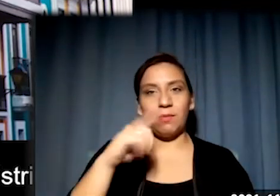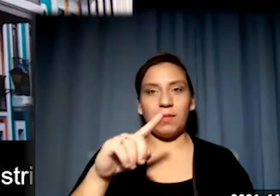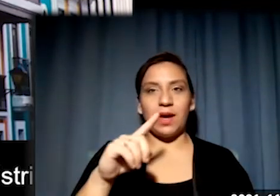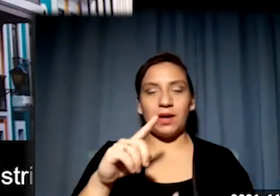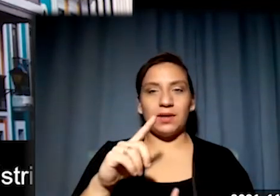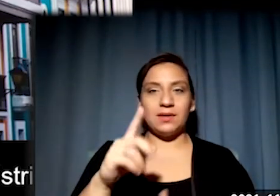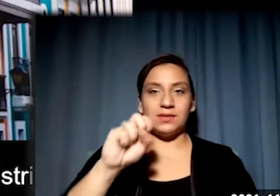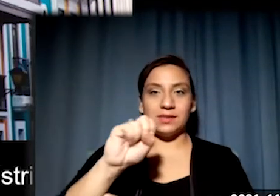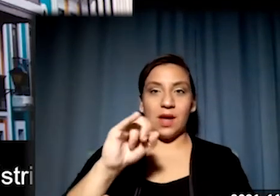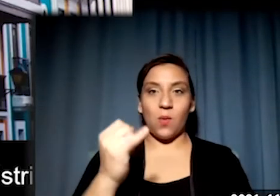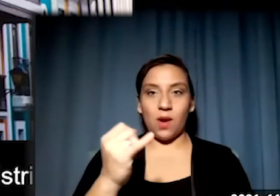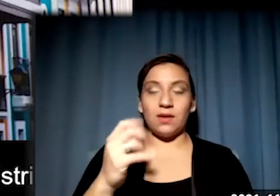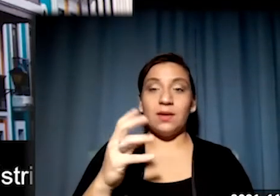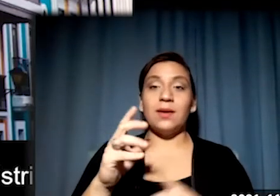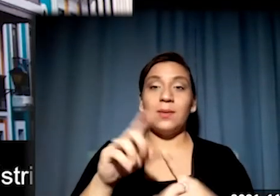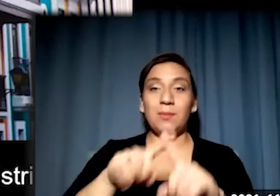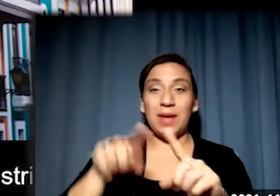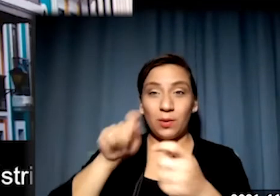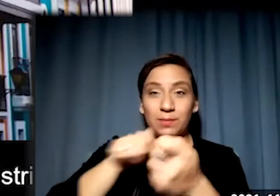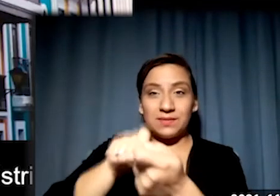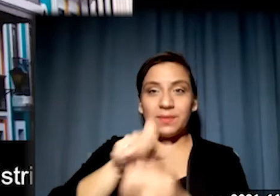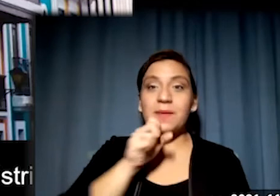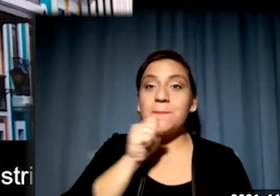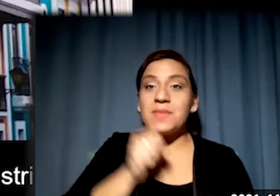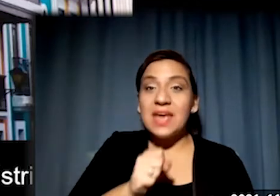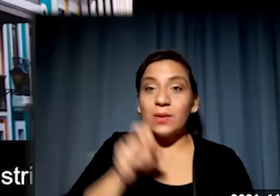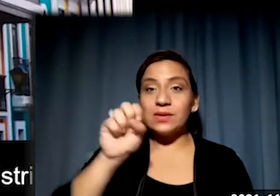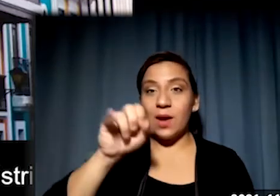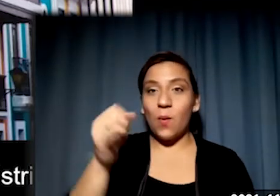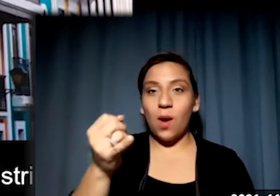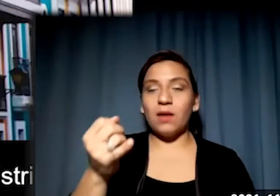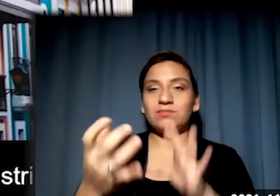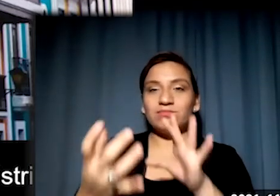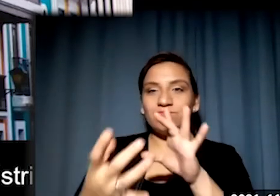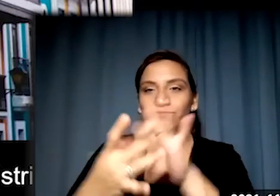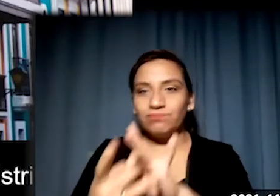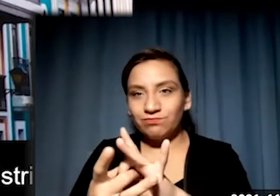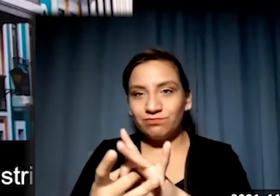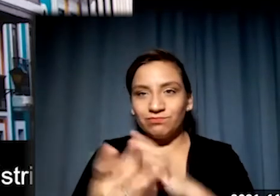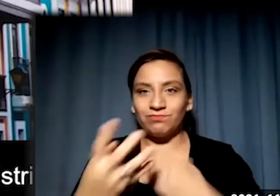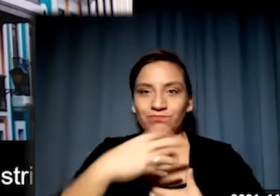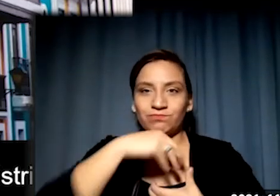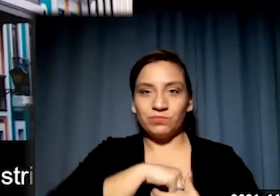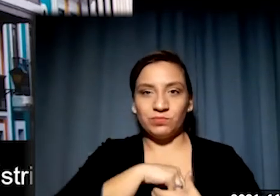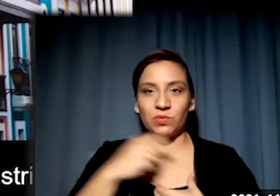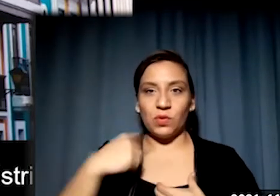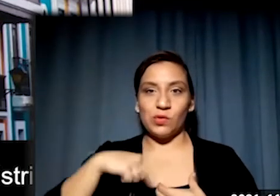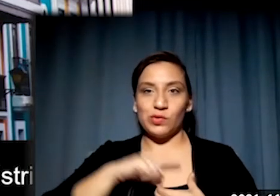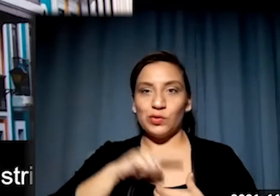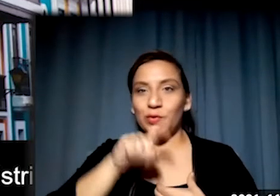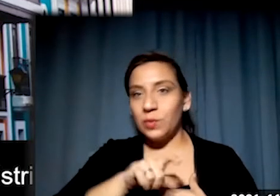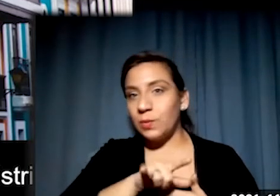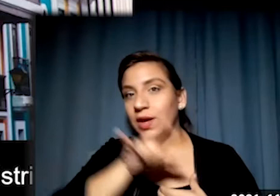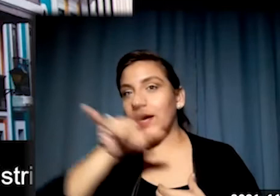we associate most, particularly those of us that had to leave the island, is the place we associate with Puerto Rico. It has